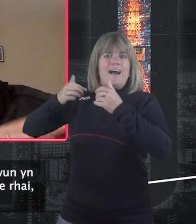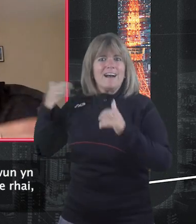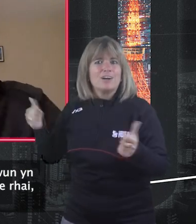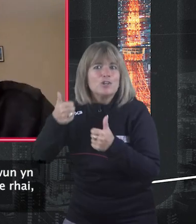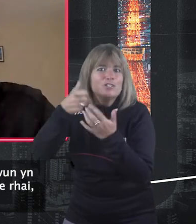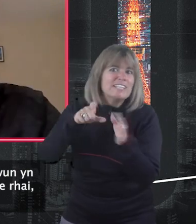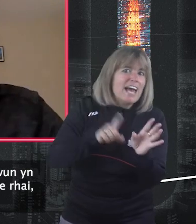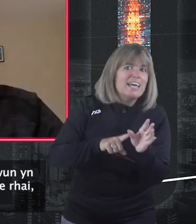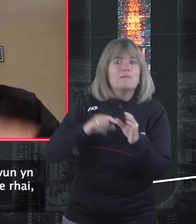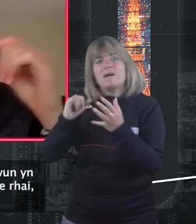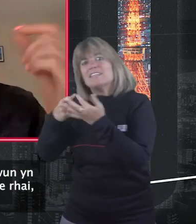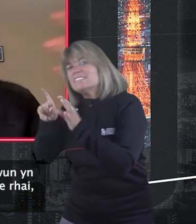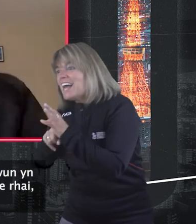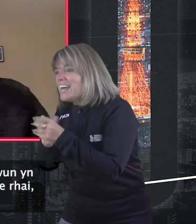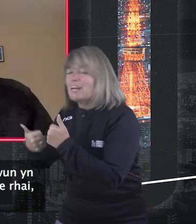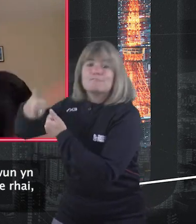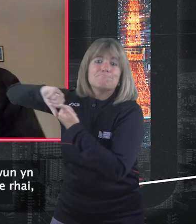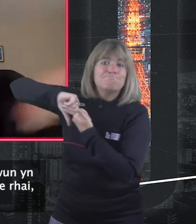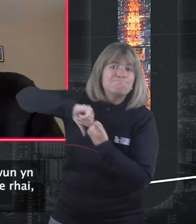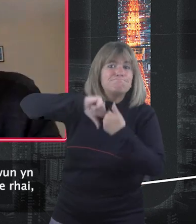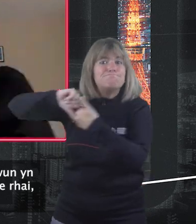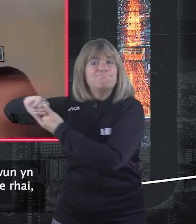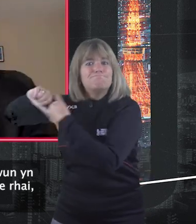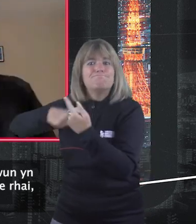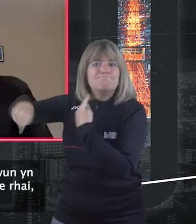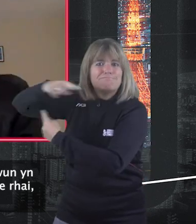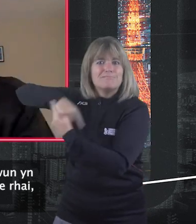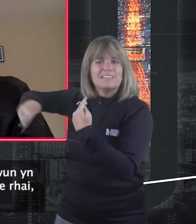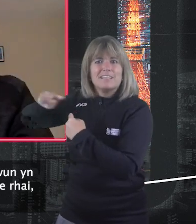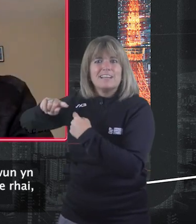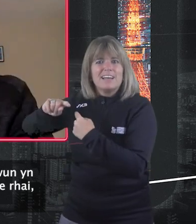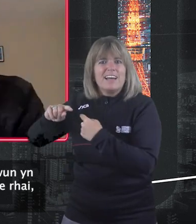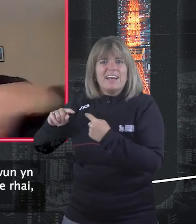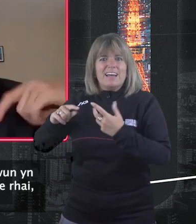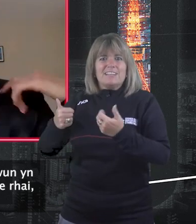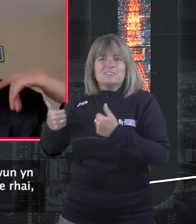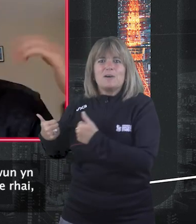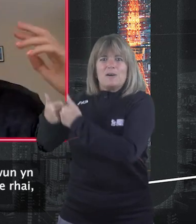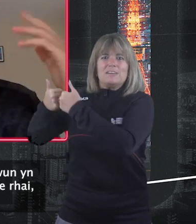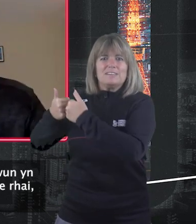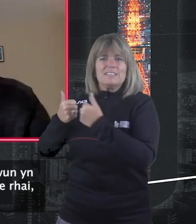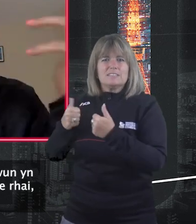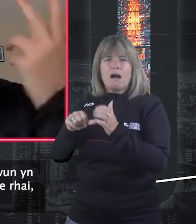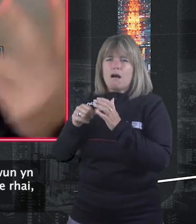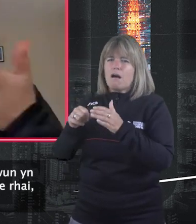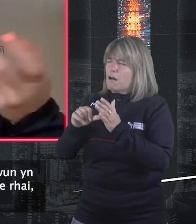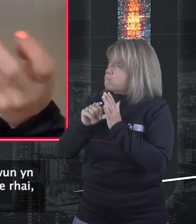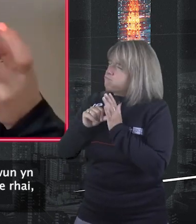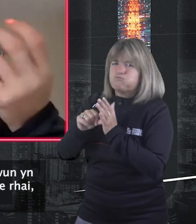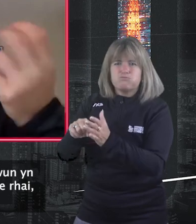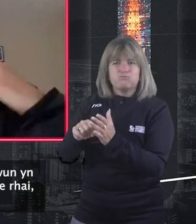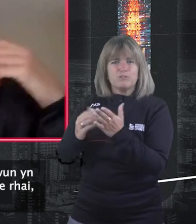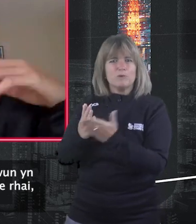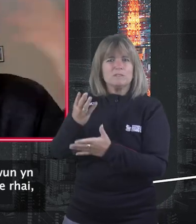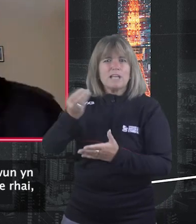having a bad day, you know, one's having a good day or bad day, you know, it's quite a hard environment to be in,